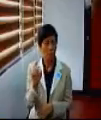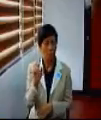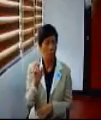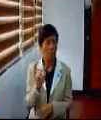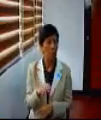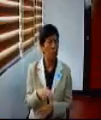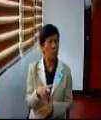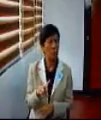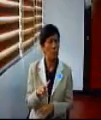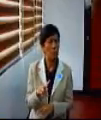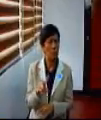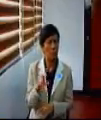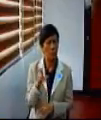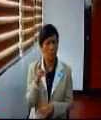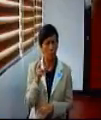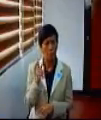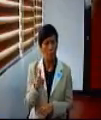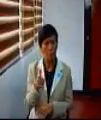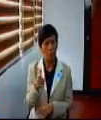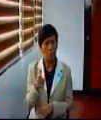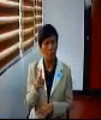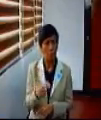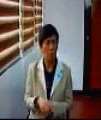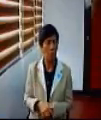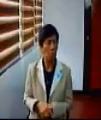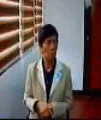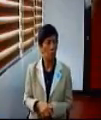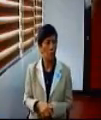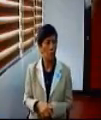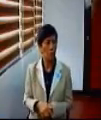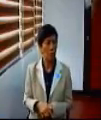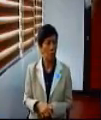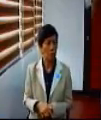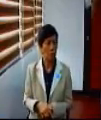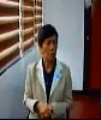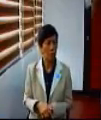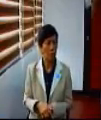SSS-20 for confirmation of Attorney Esguerra, Your Honors.